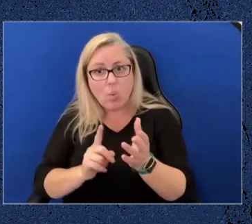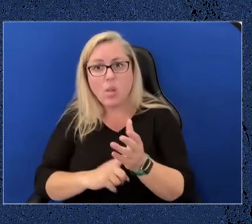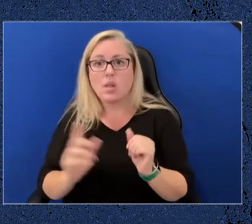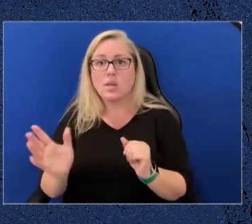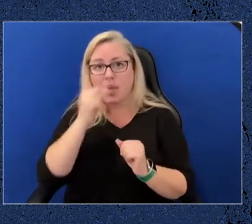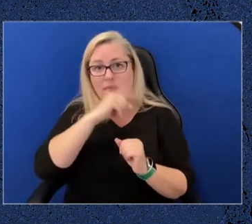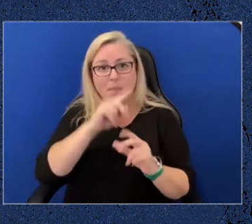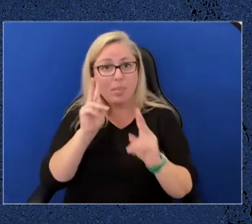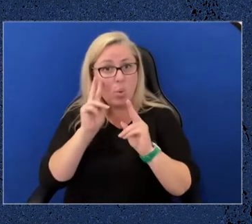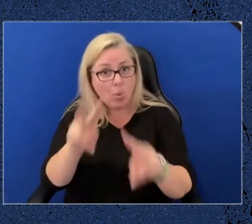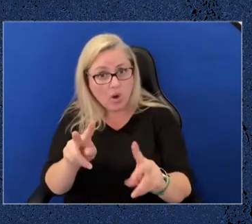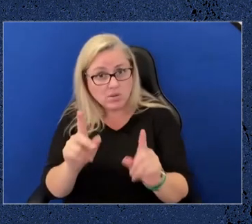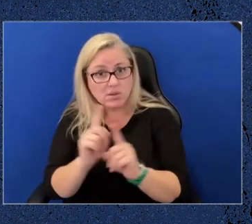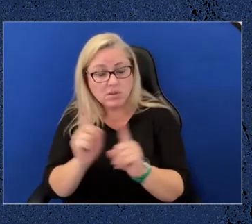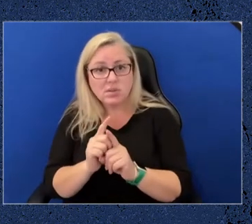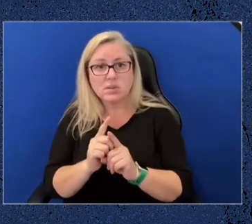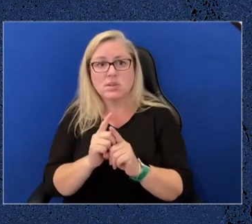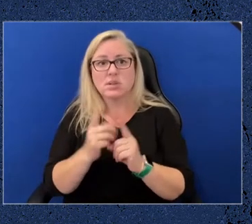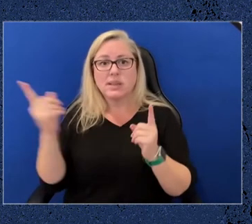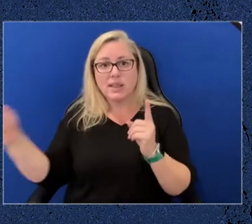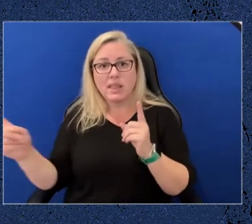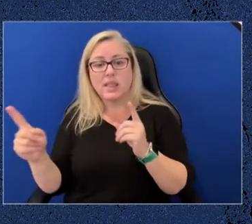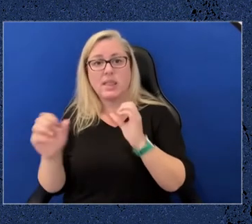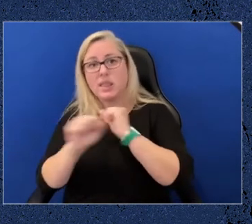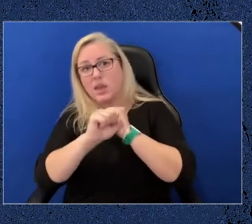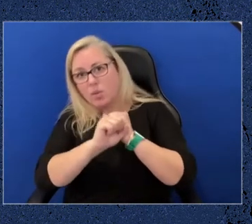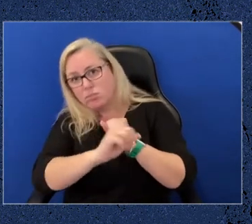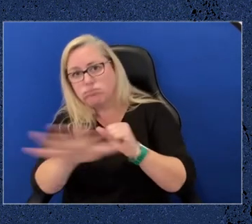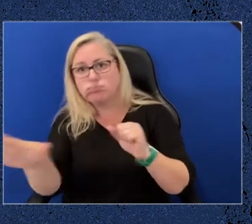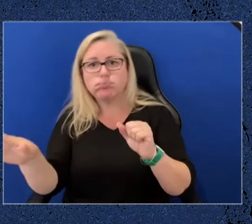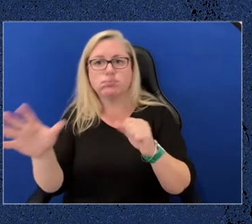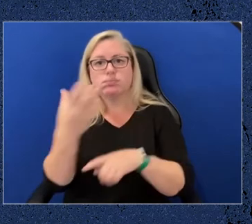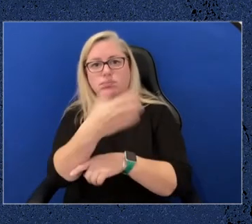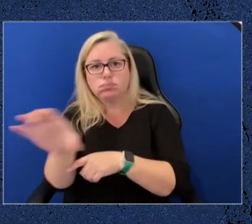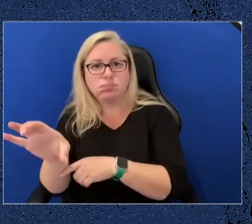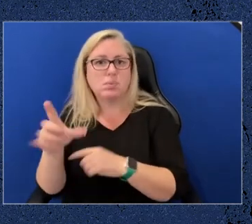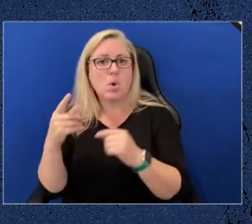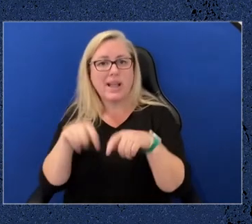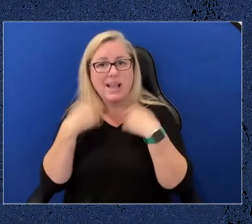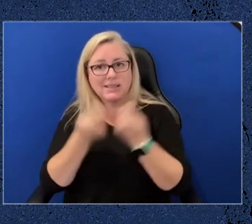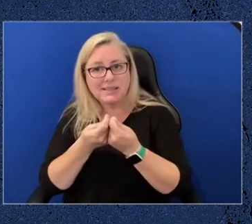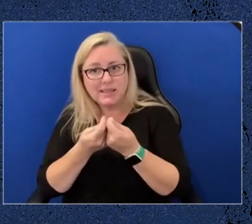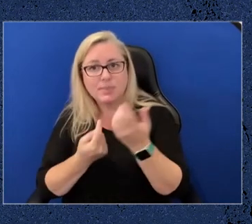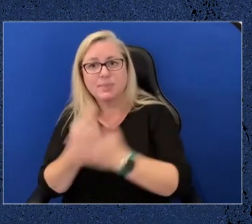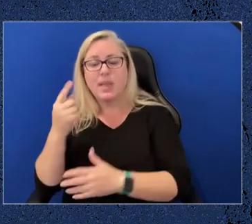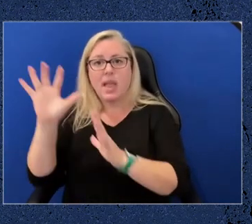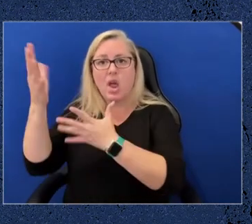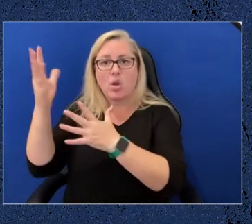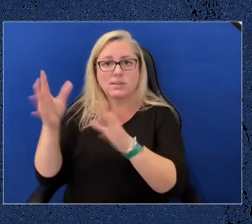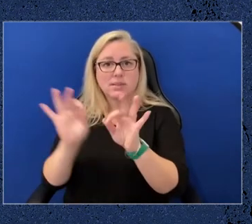I'd also like to thank our broadcast team who help put this event together and the Auslan